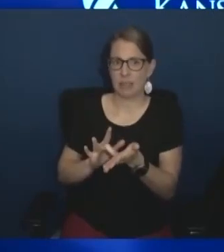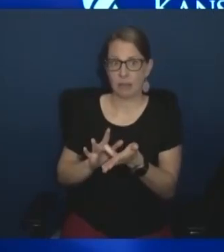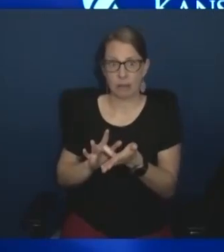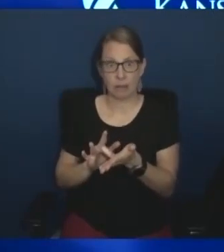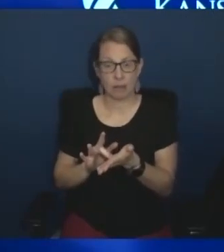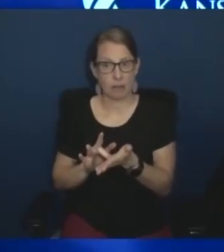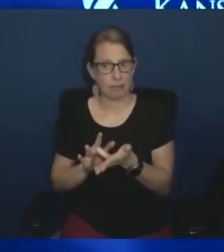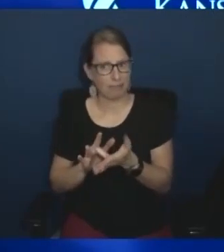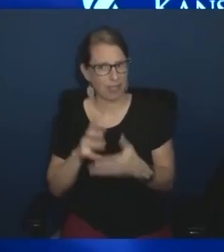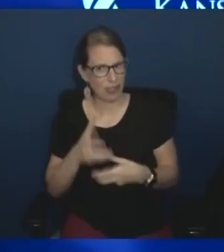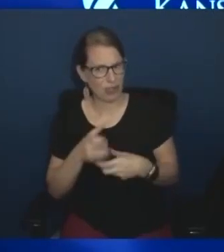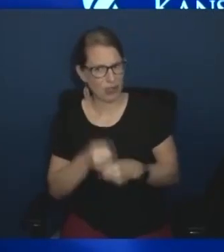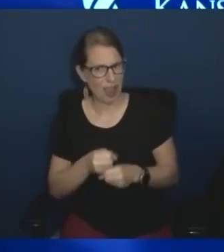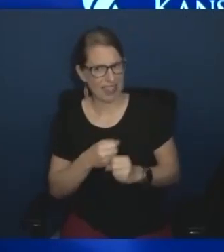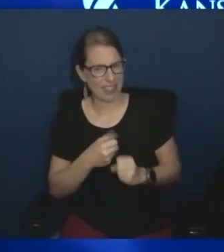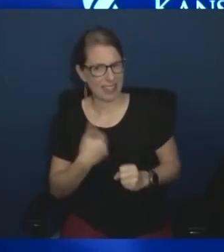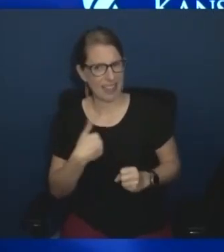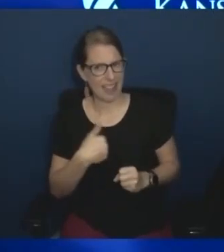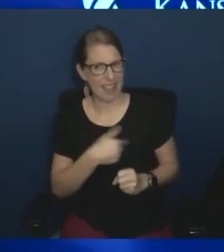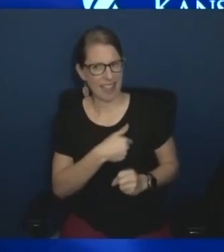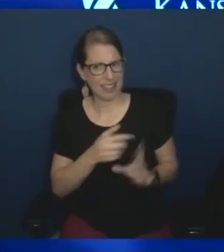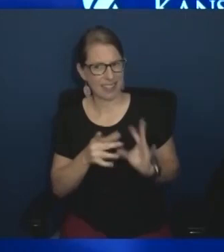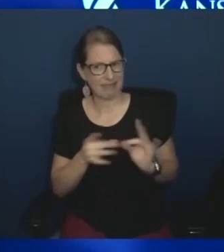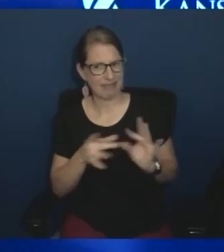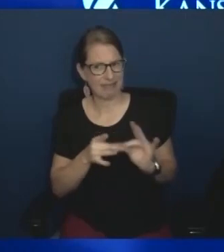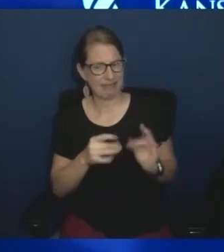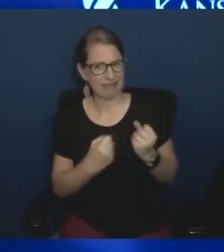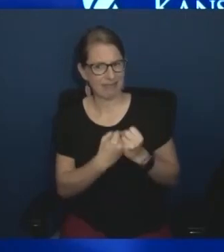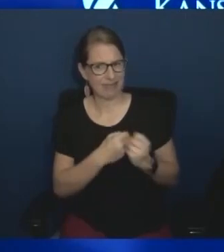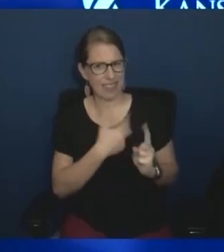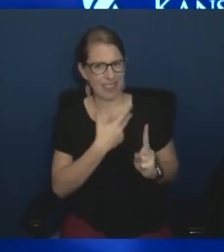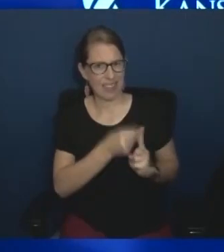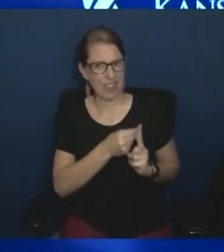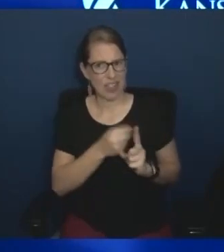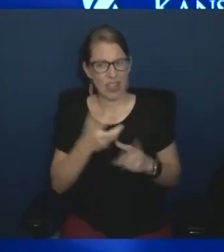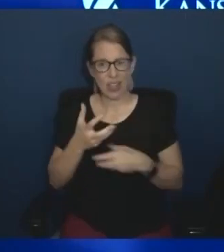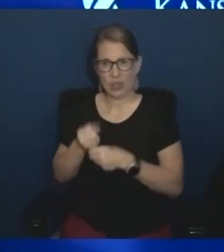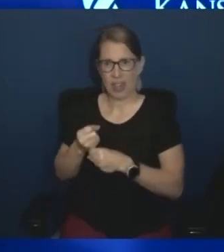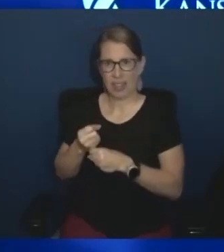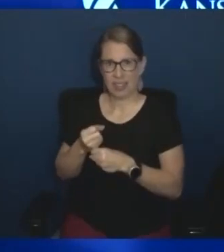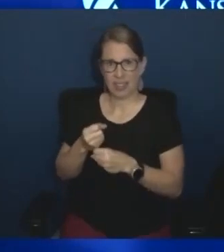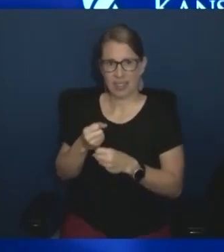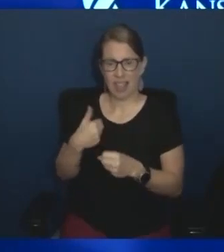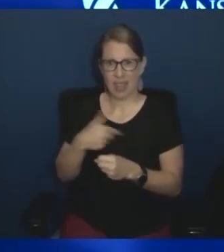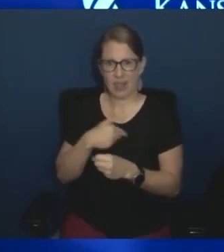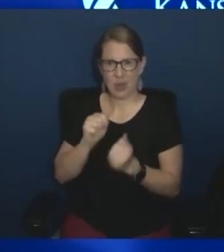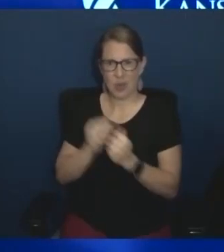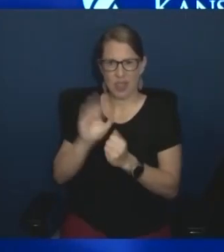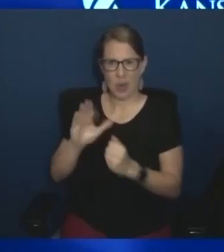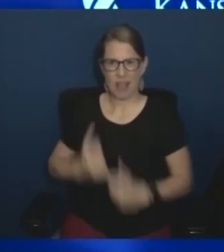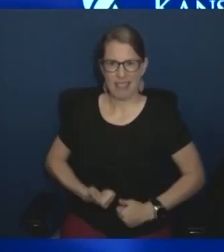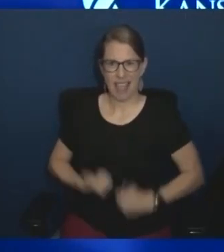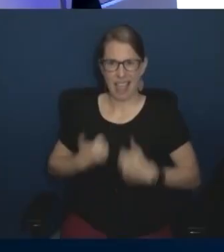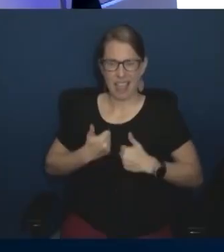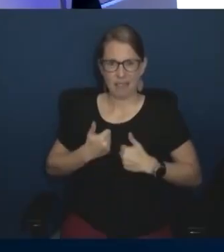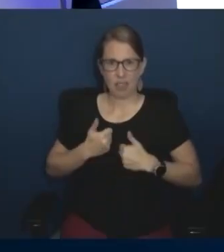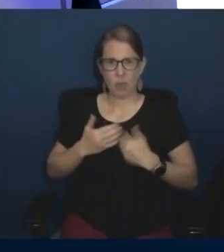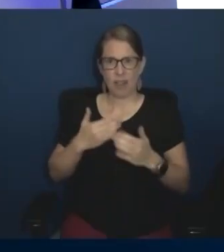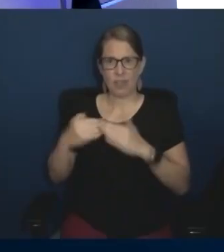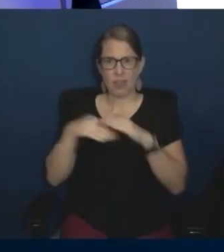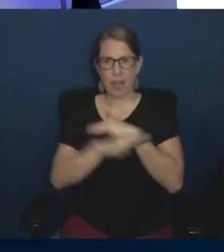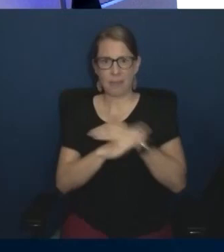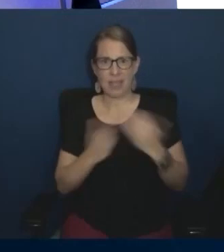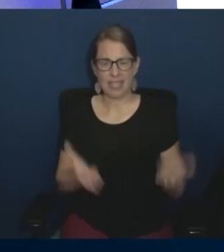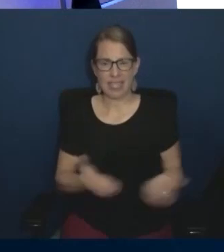Trust this too. You trust us with your life when you come in here, but you don't trust us when we tell you this is safe. Dr. Hawkinson, would you give your